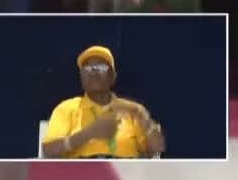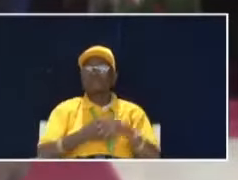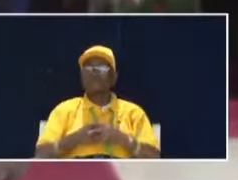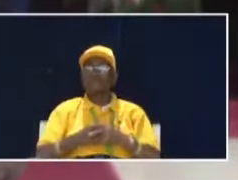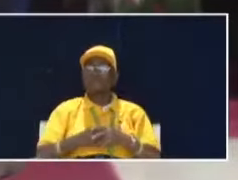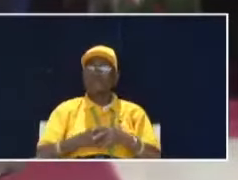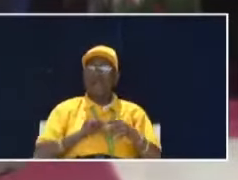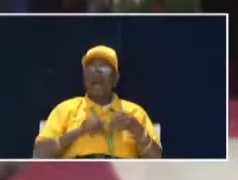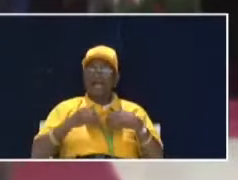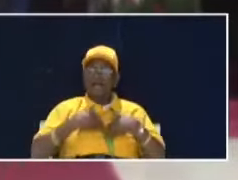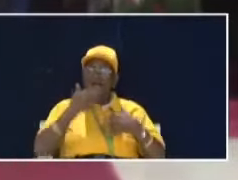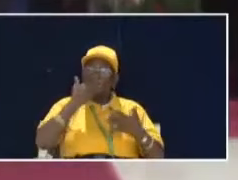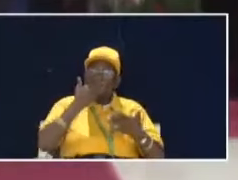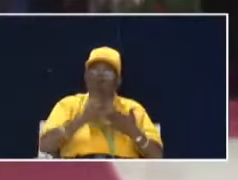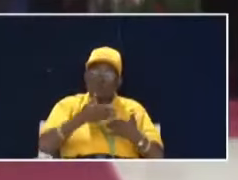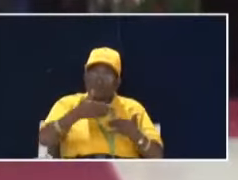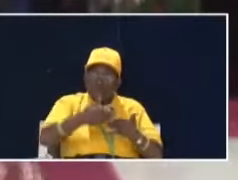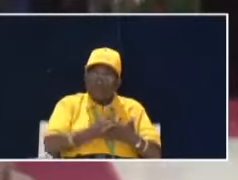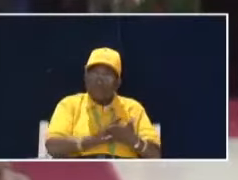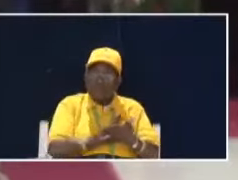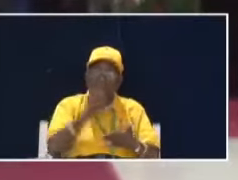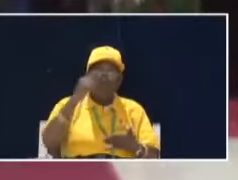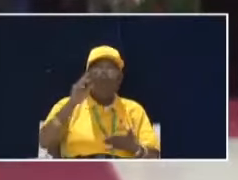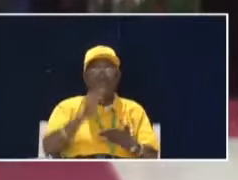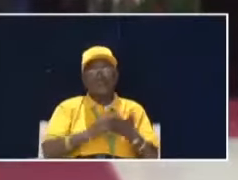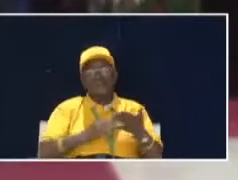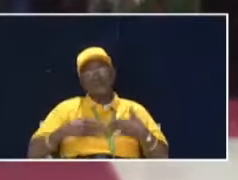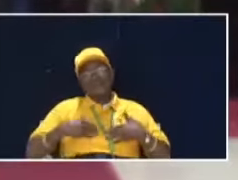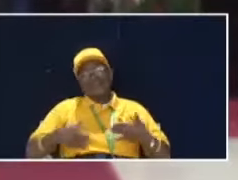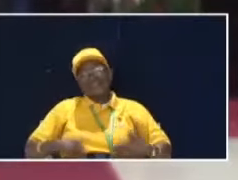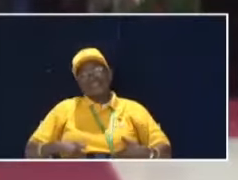I have good news for somebody.